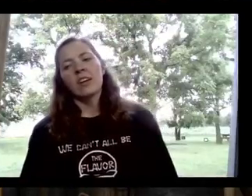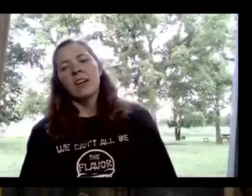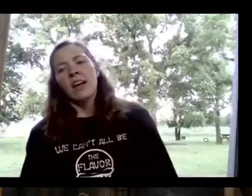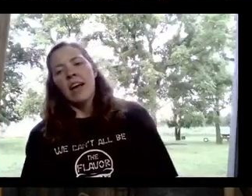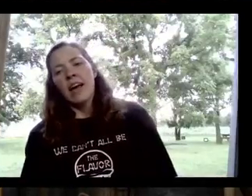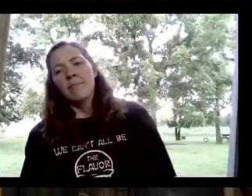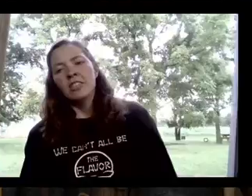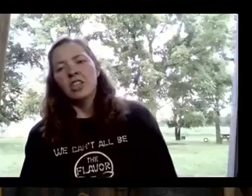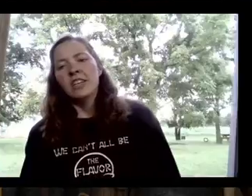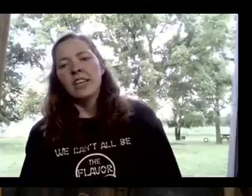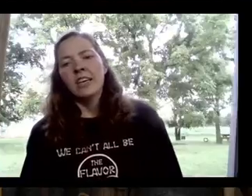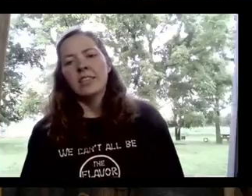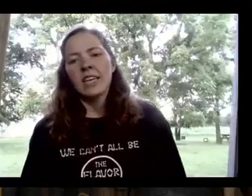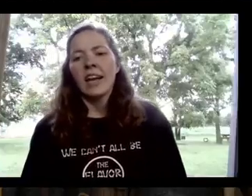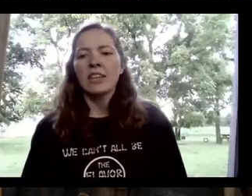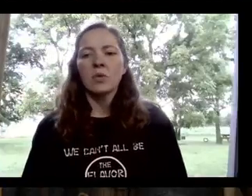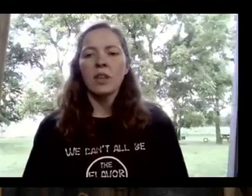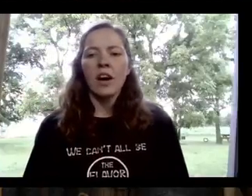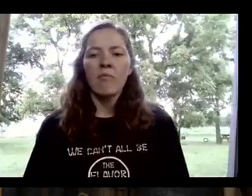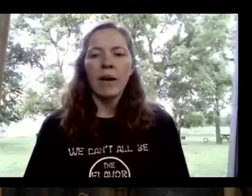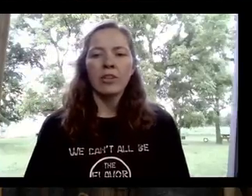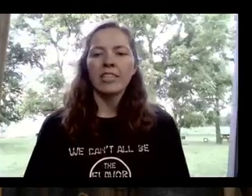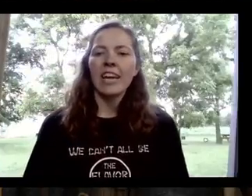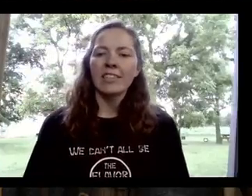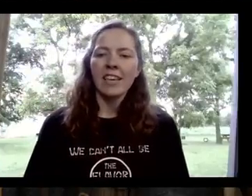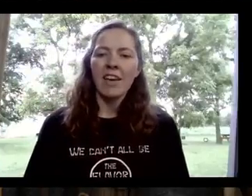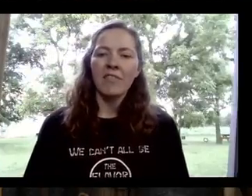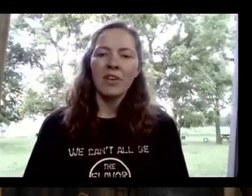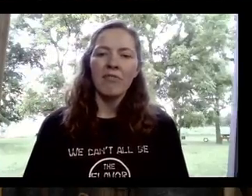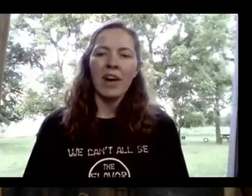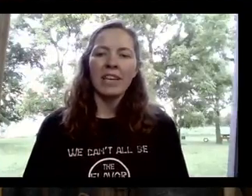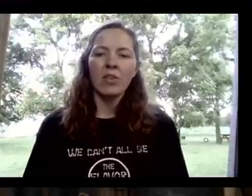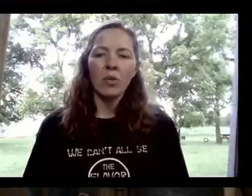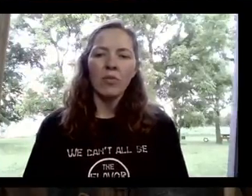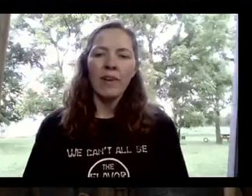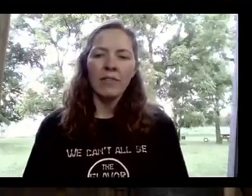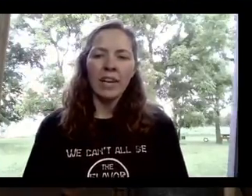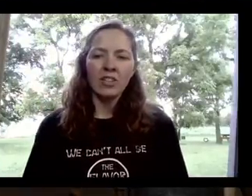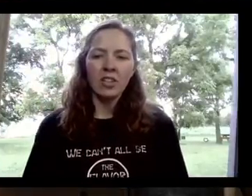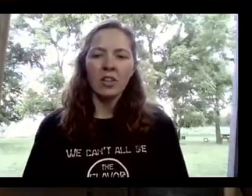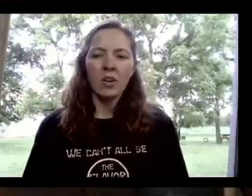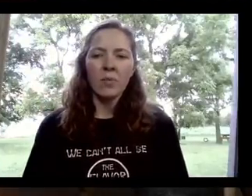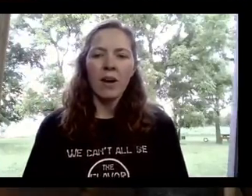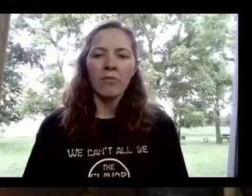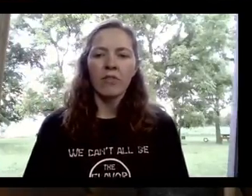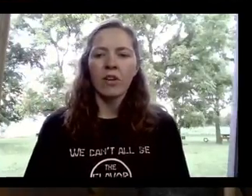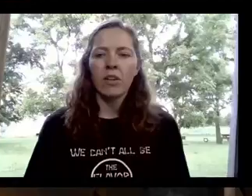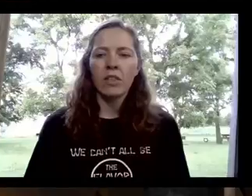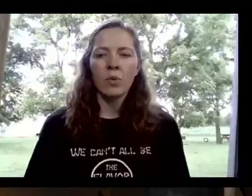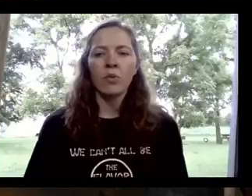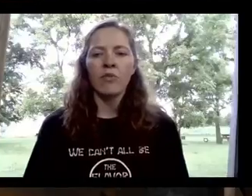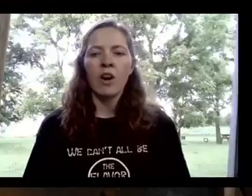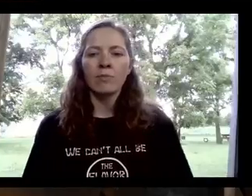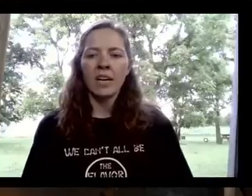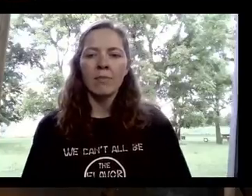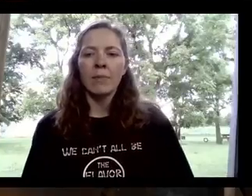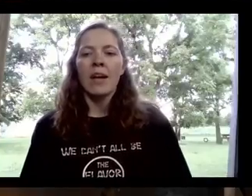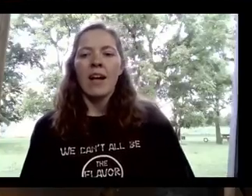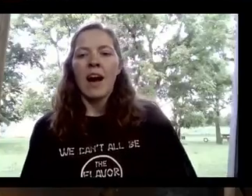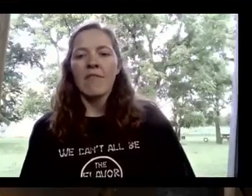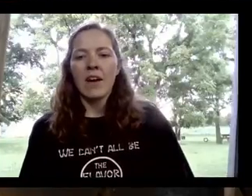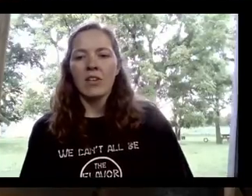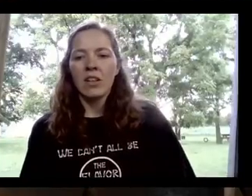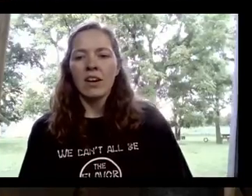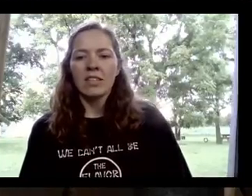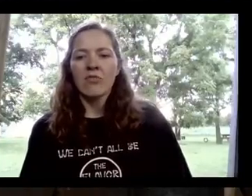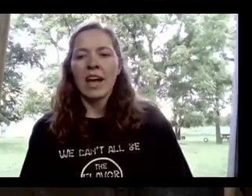Forge had mentioned, said, I do a lot of metal detecting. If you can find an old foundation, look around for the old farm dump.